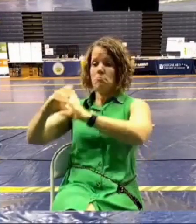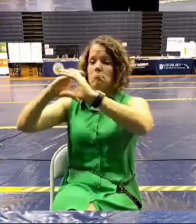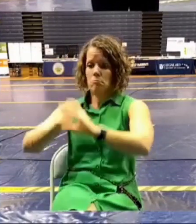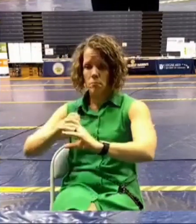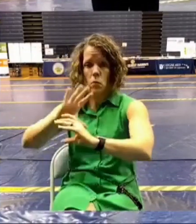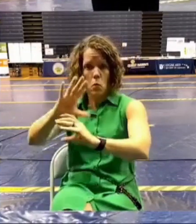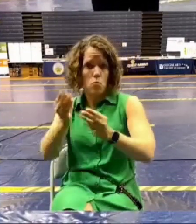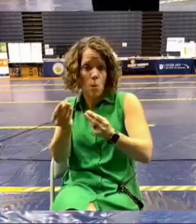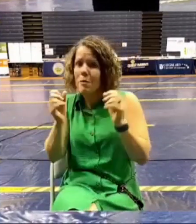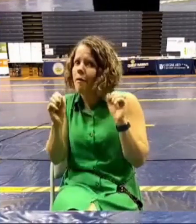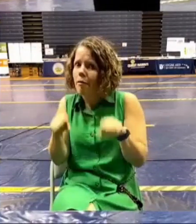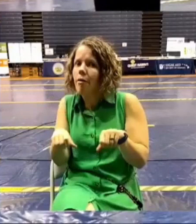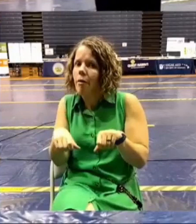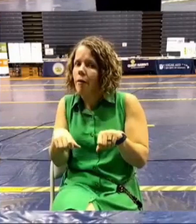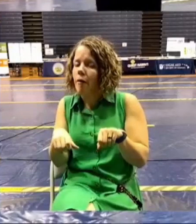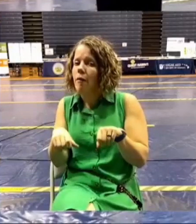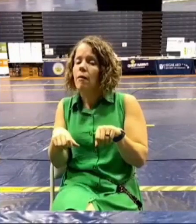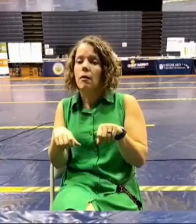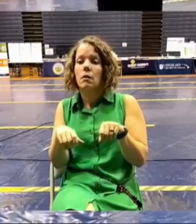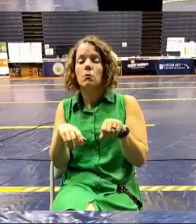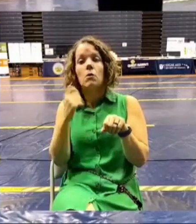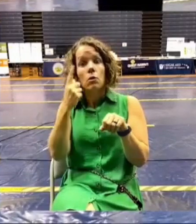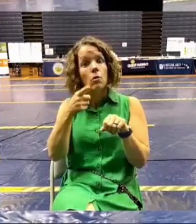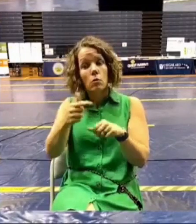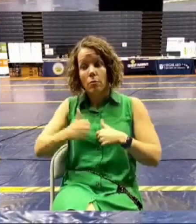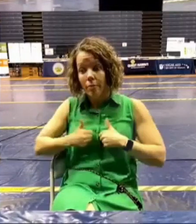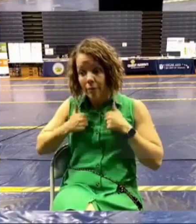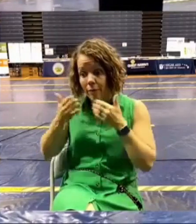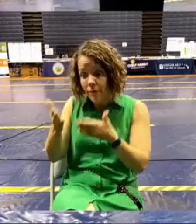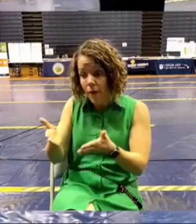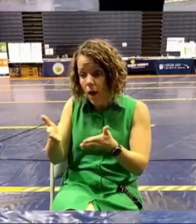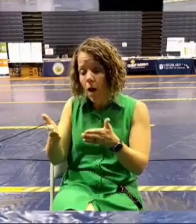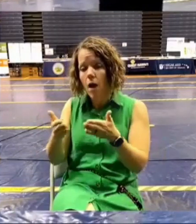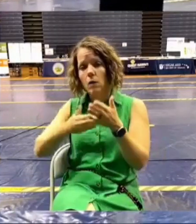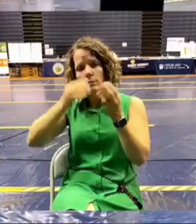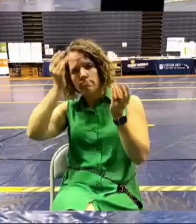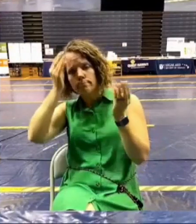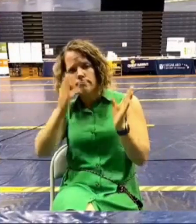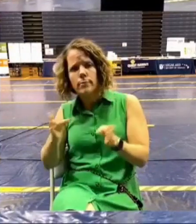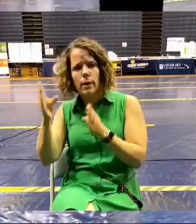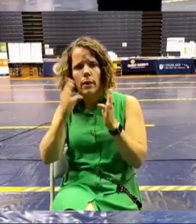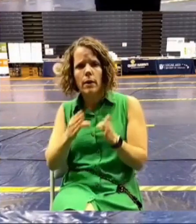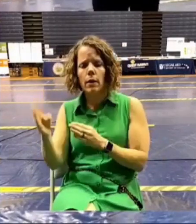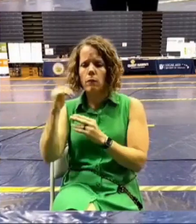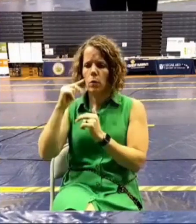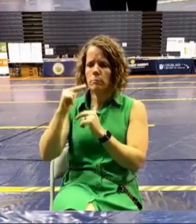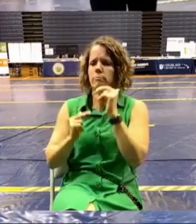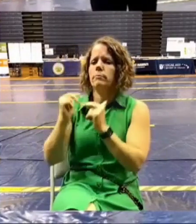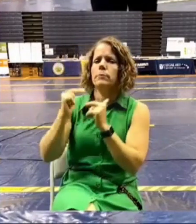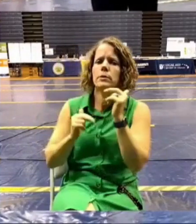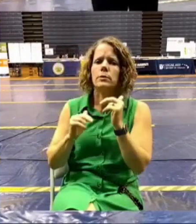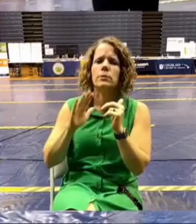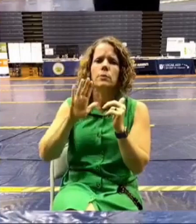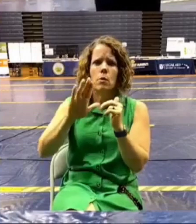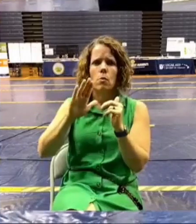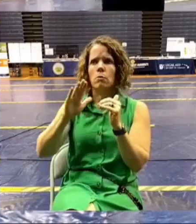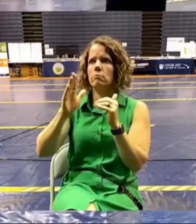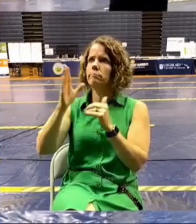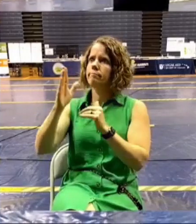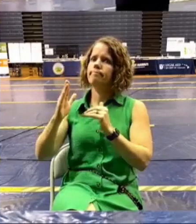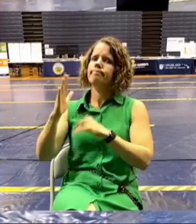you guys to as soon as possible. And then of course, while you're living there, you can worry about how to rebuild, you know, your main